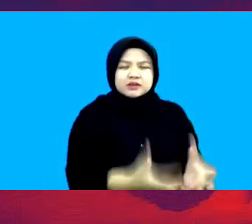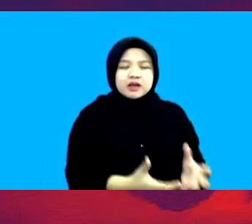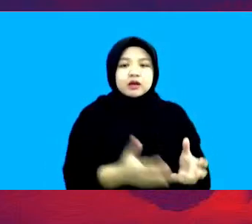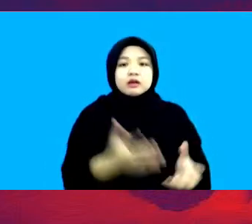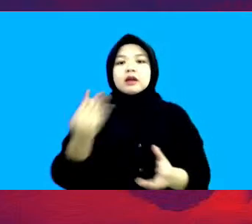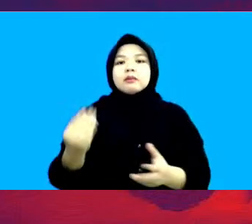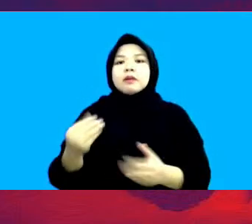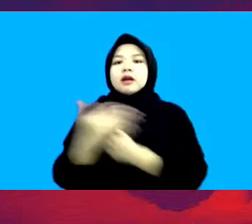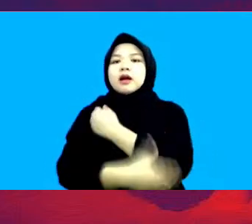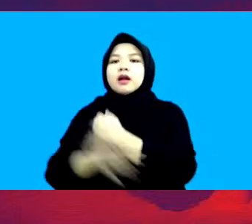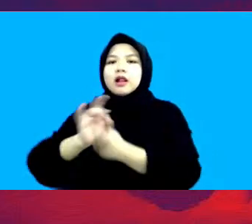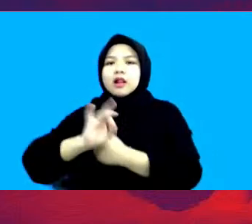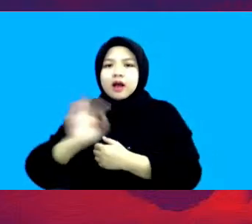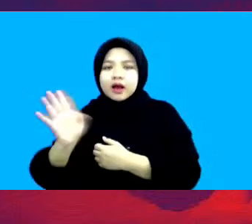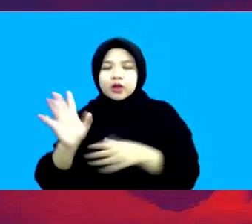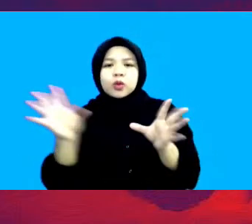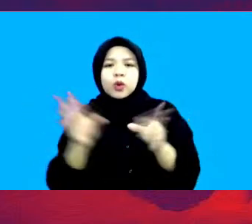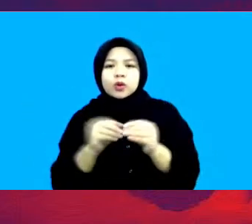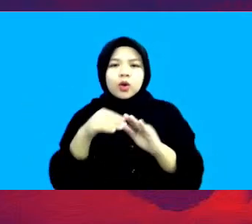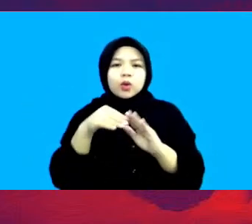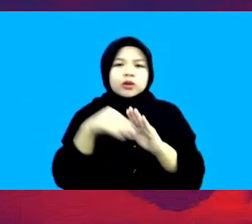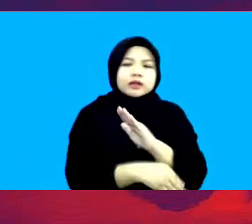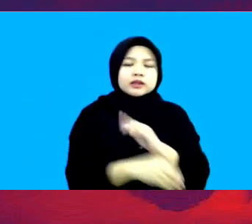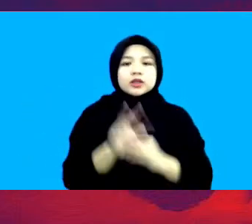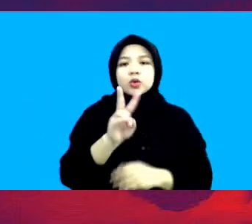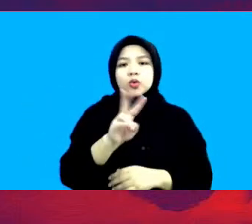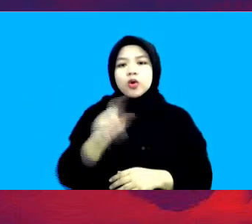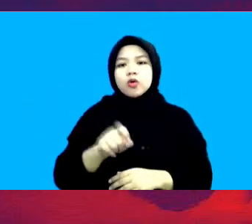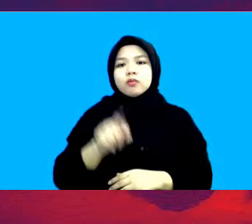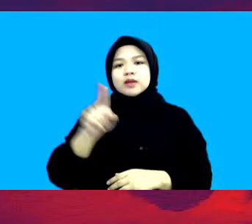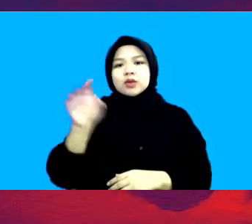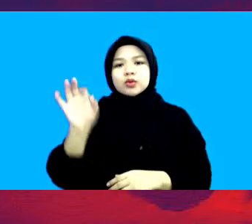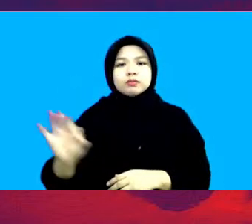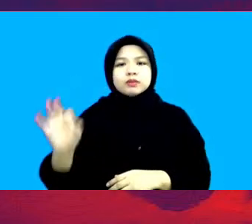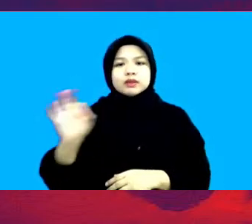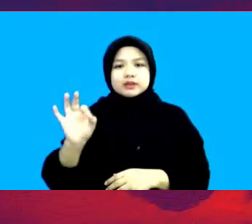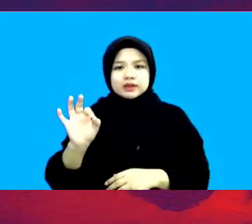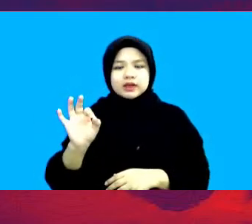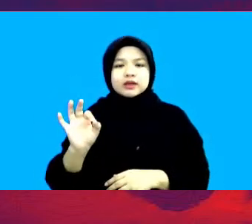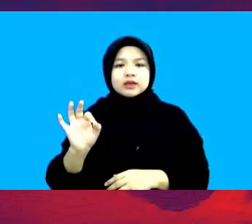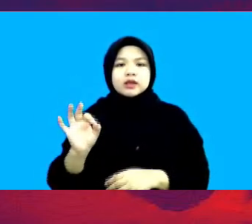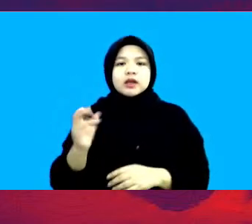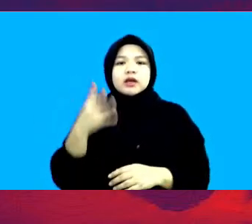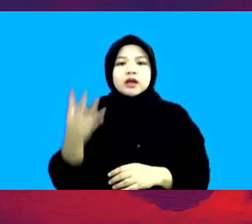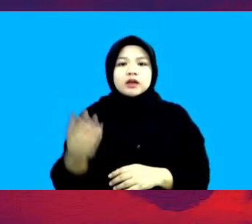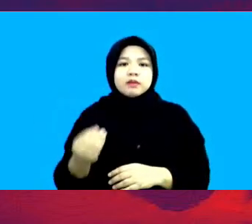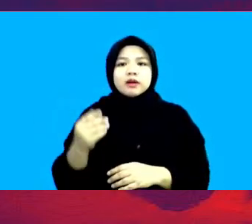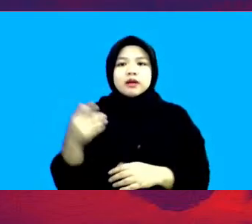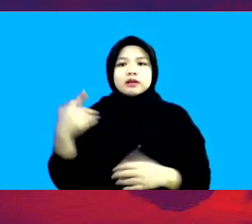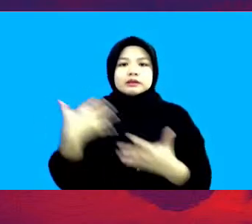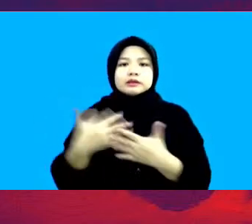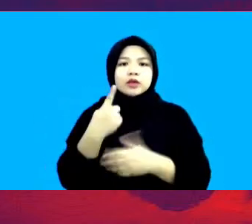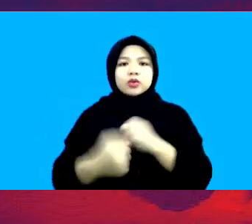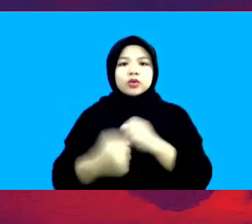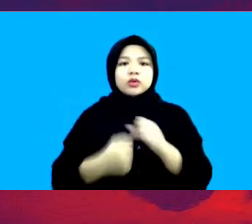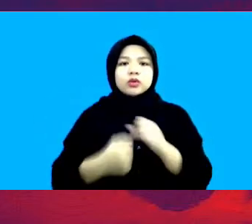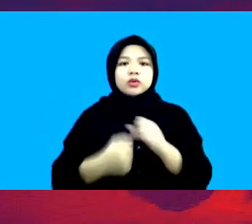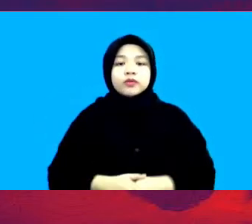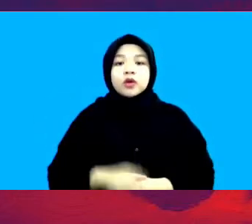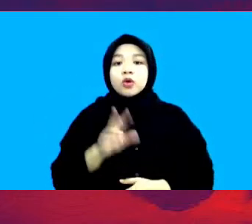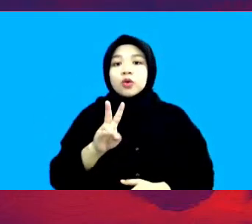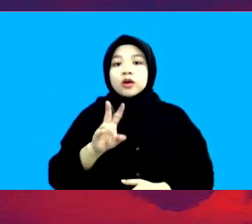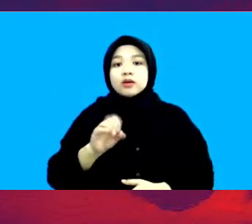in total was about only 2.1% year-on-year overall in 1 year. In 2021, we had a